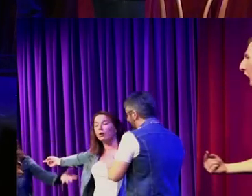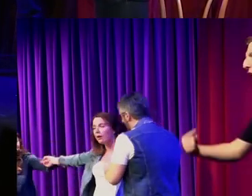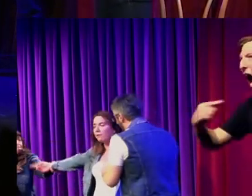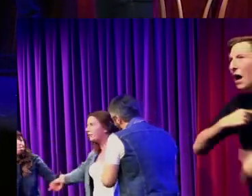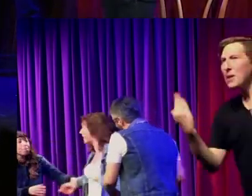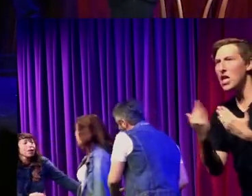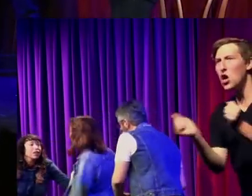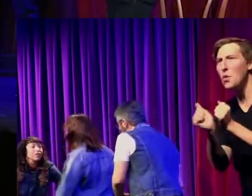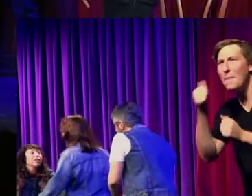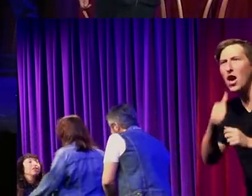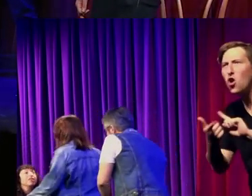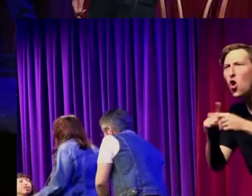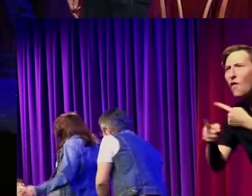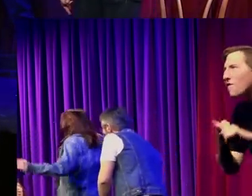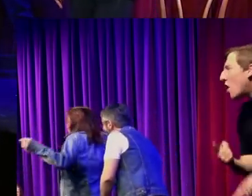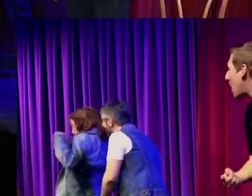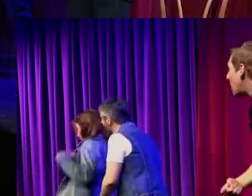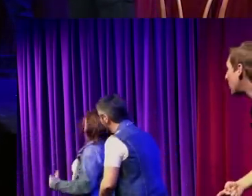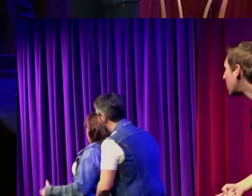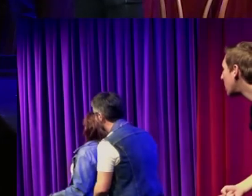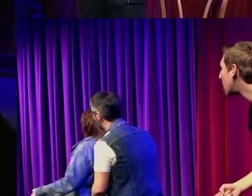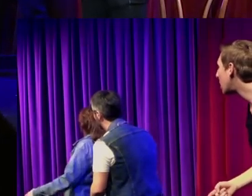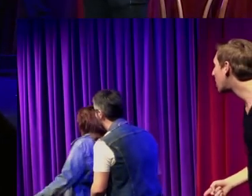with my girlfriend. I'm Bedney.